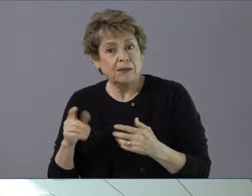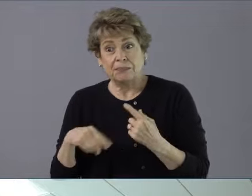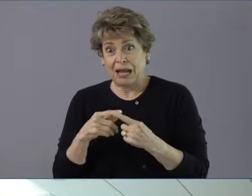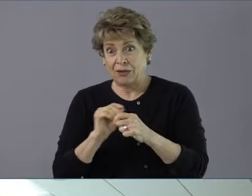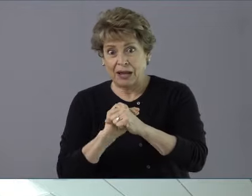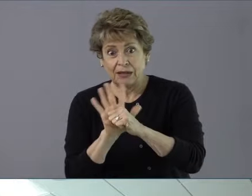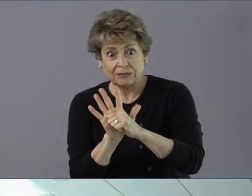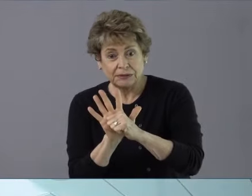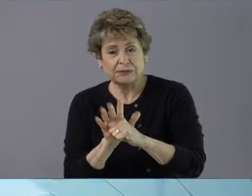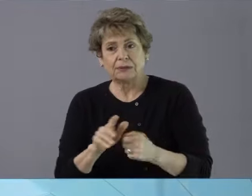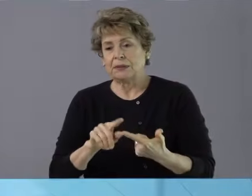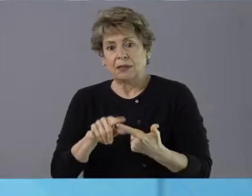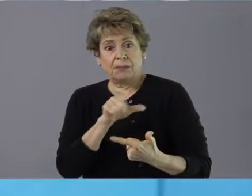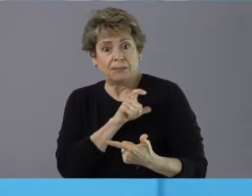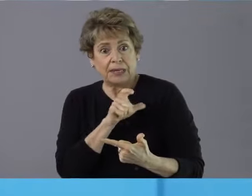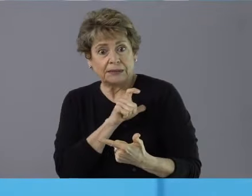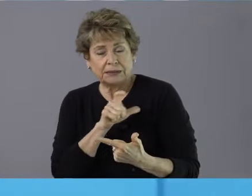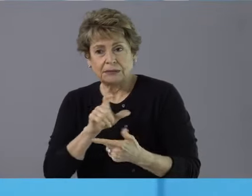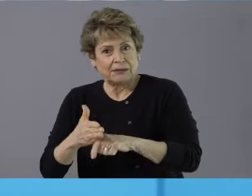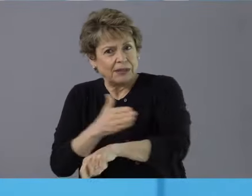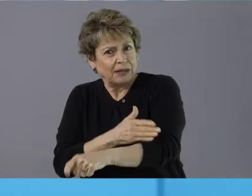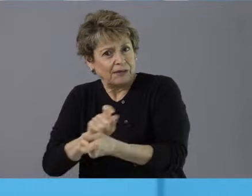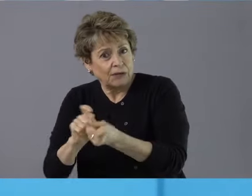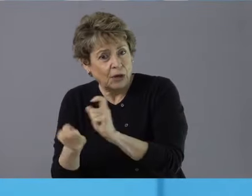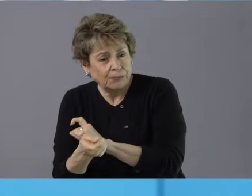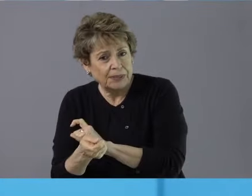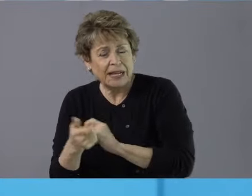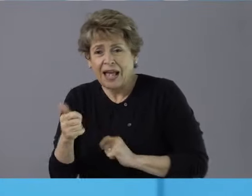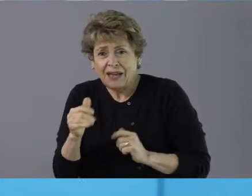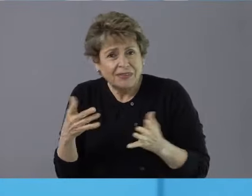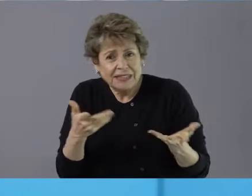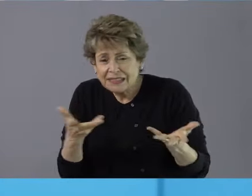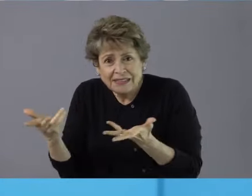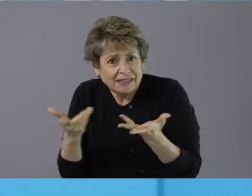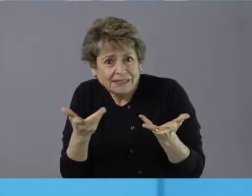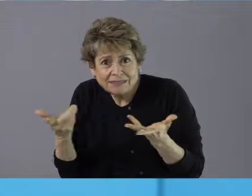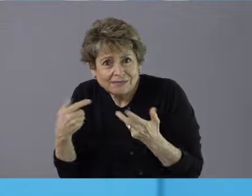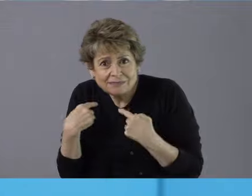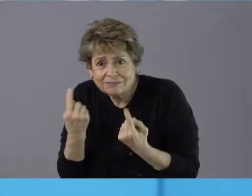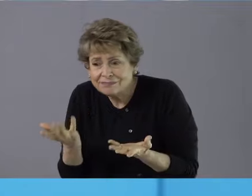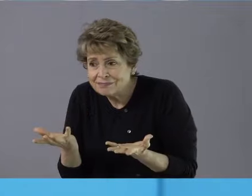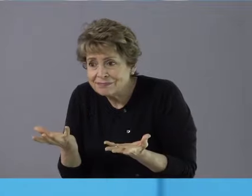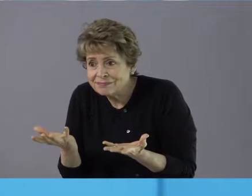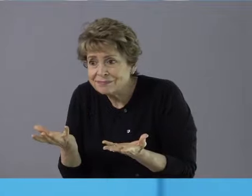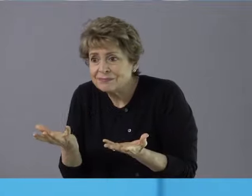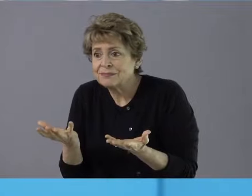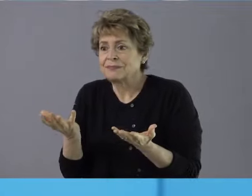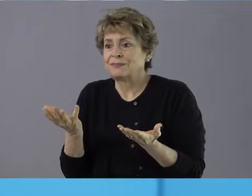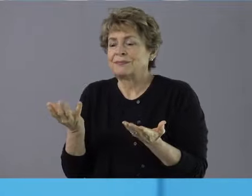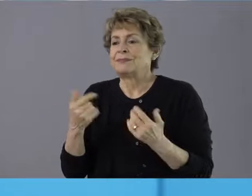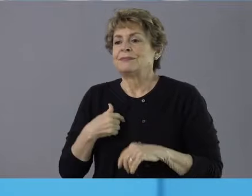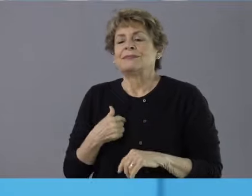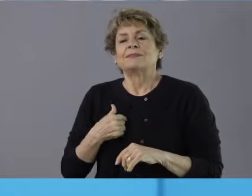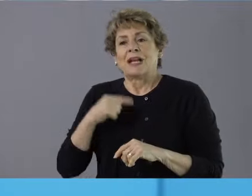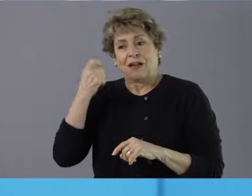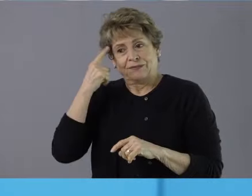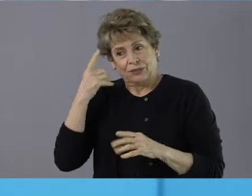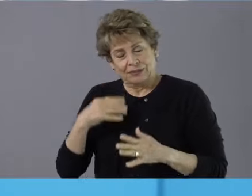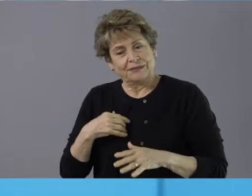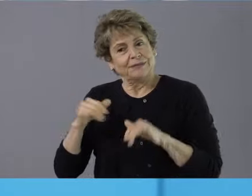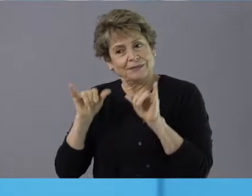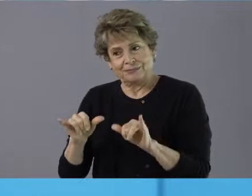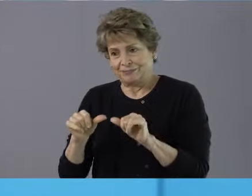So I continue to talk with legislative leaders. I had a visit with Rusty Bowers, the Speaker of the